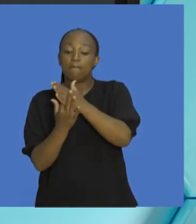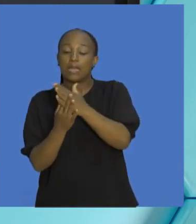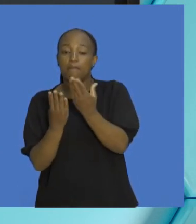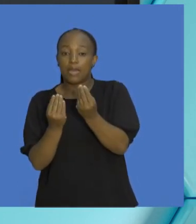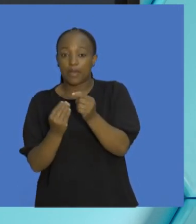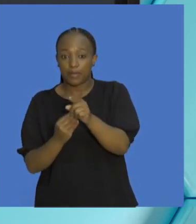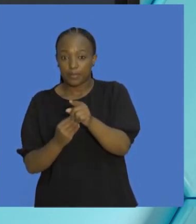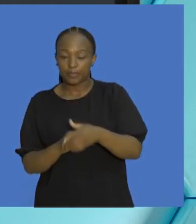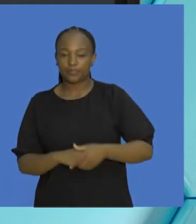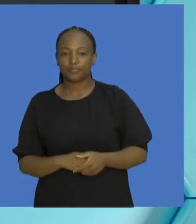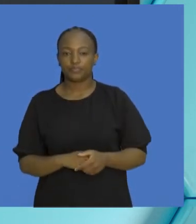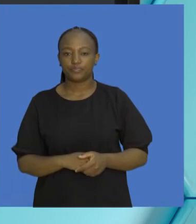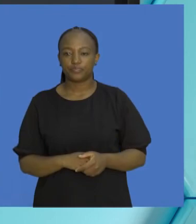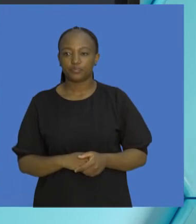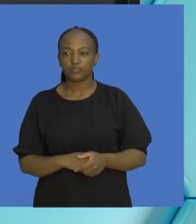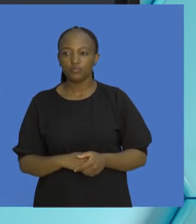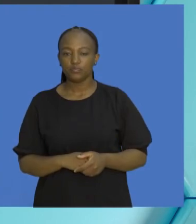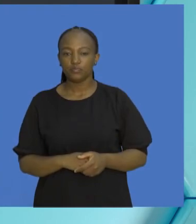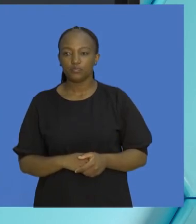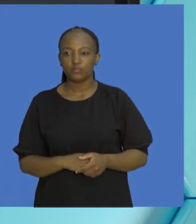the median of half of the data.